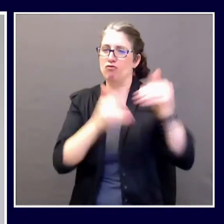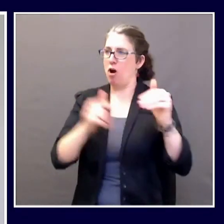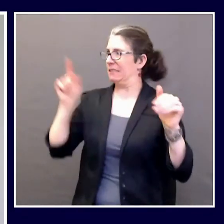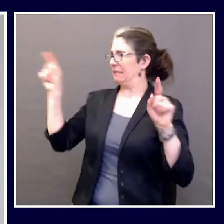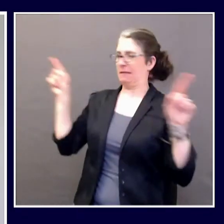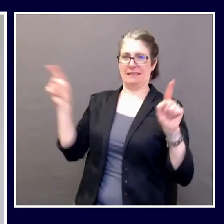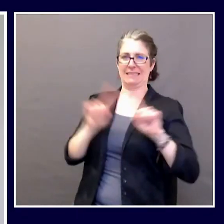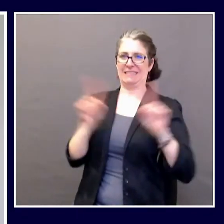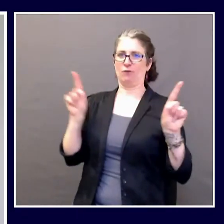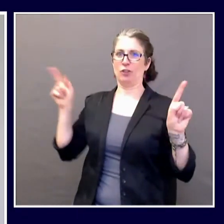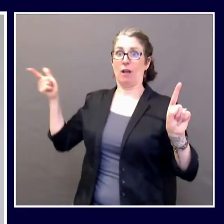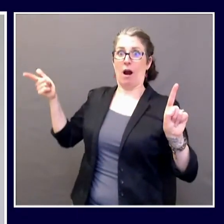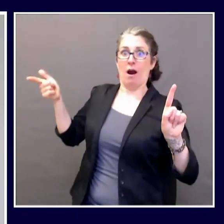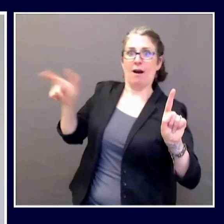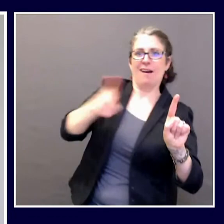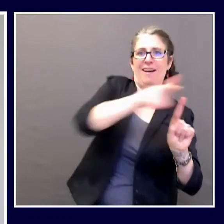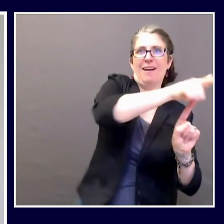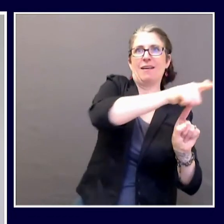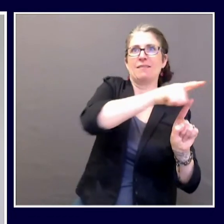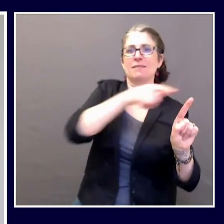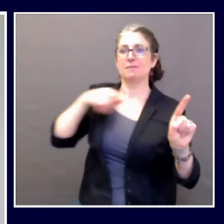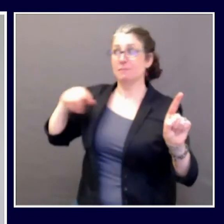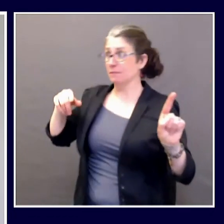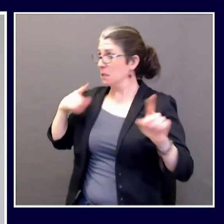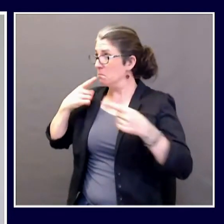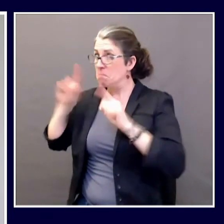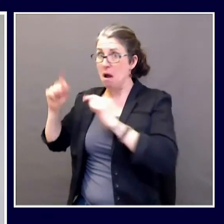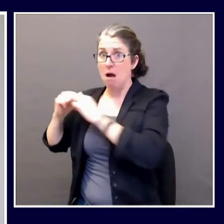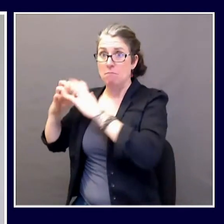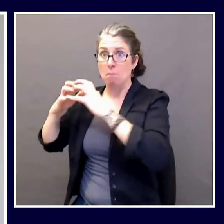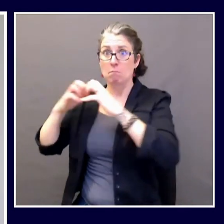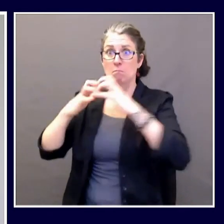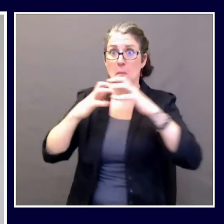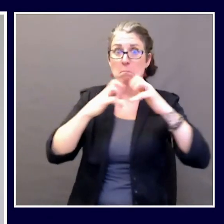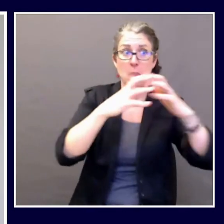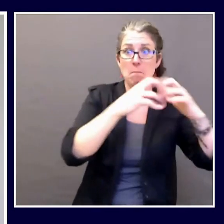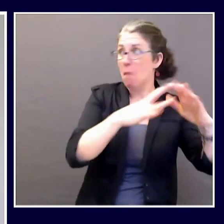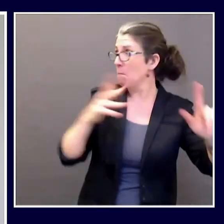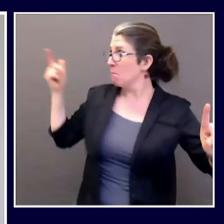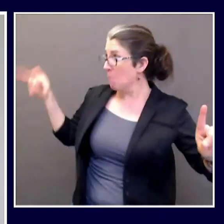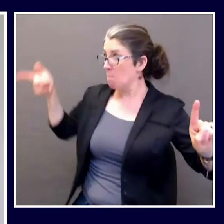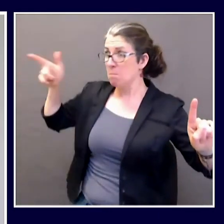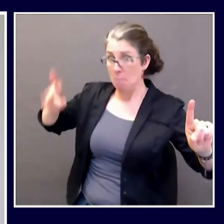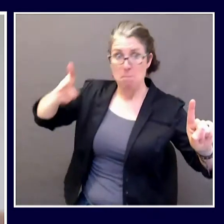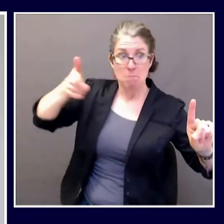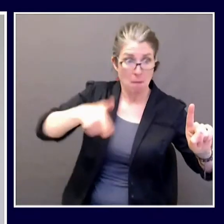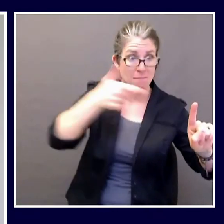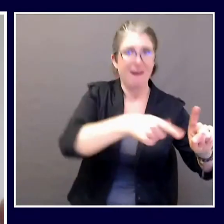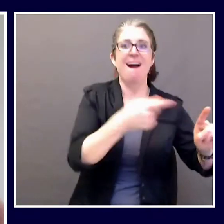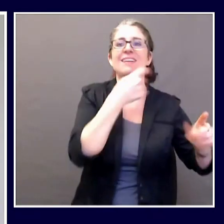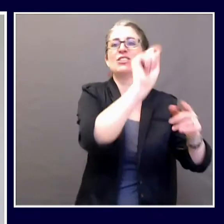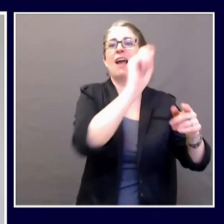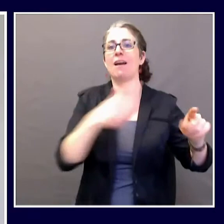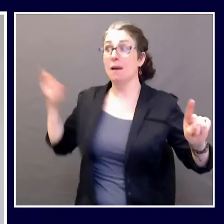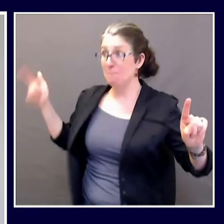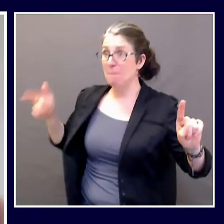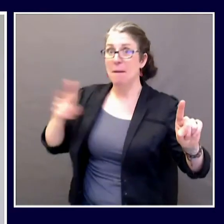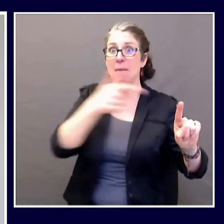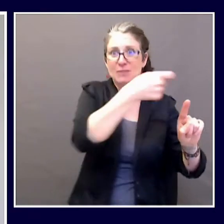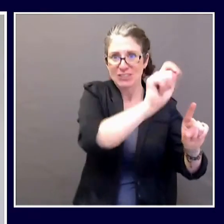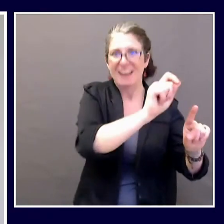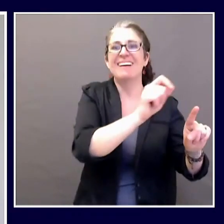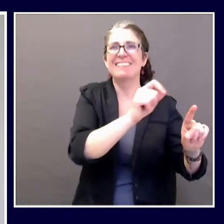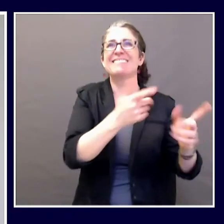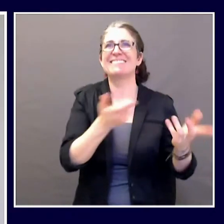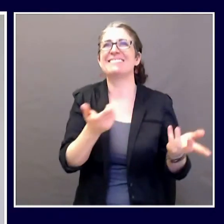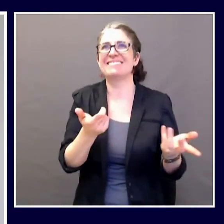just yesterday, I was corresponding with some medical leaders across Maine to let them know now is the time to start planning for even